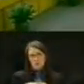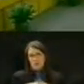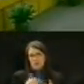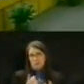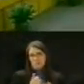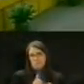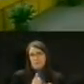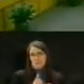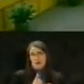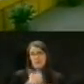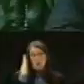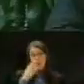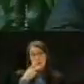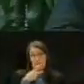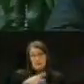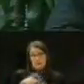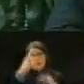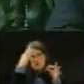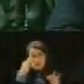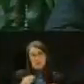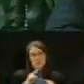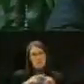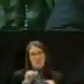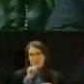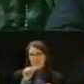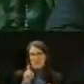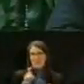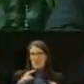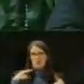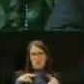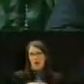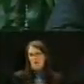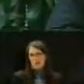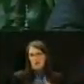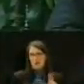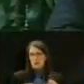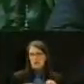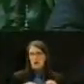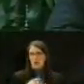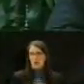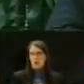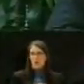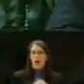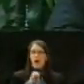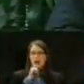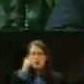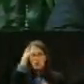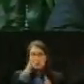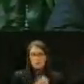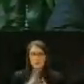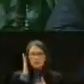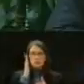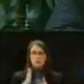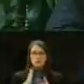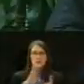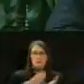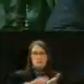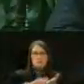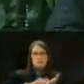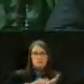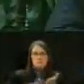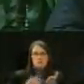conflict. I do not believe that they would be disqualified because of a